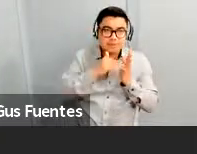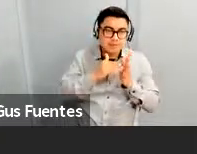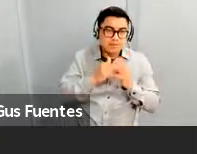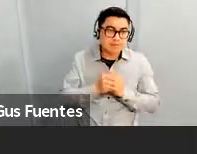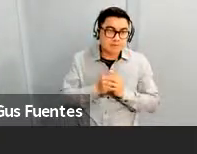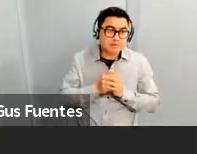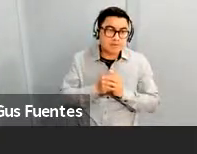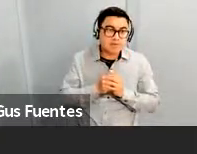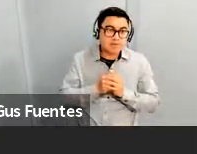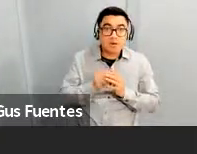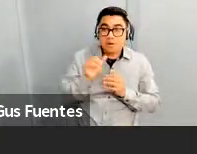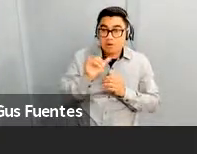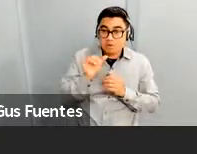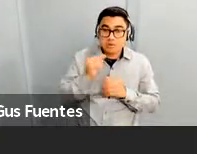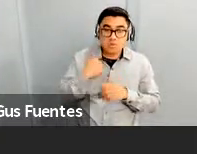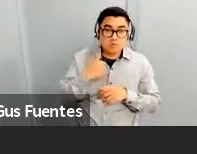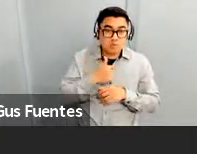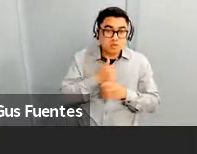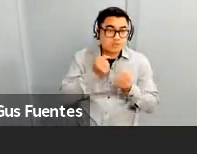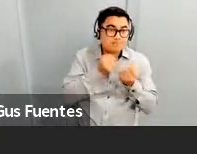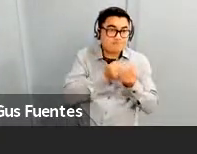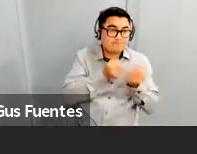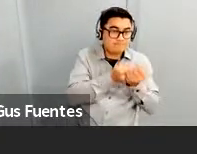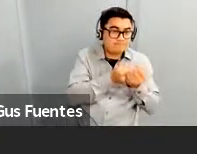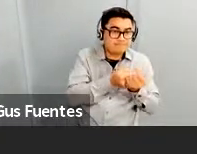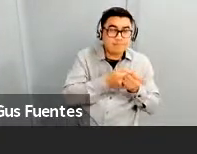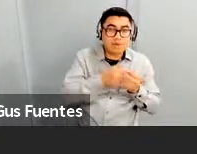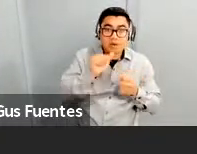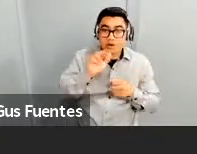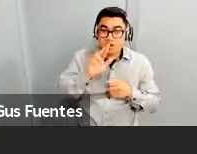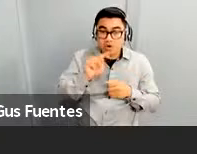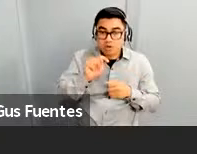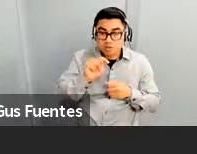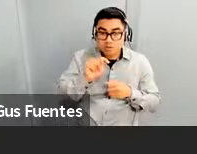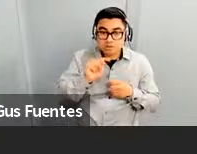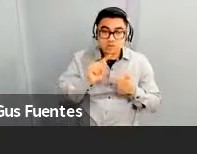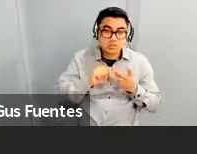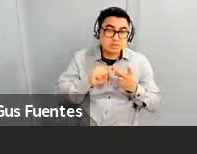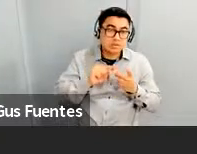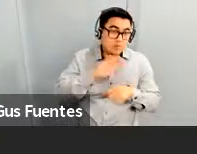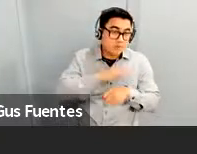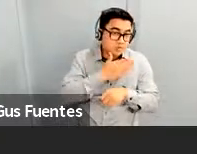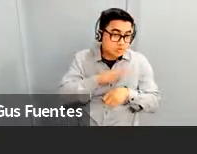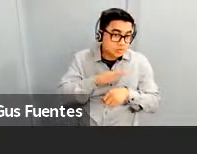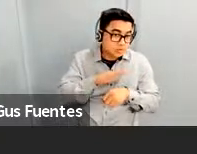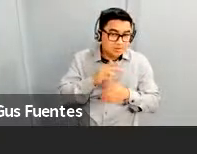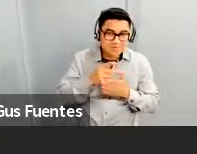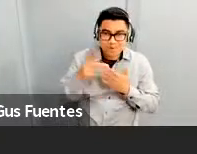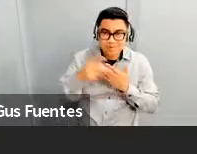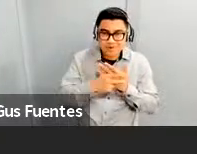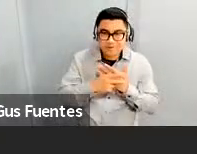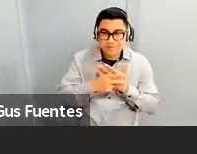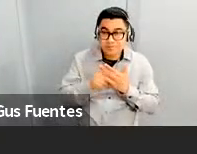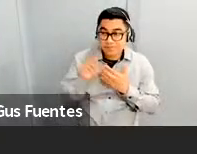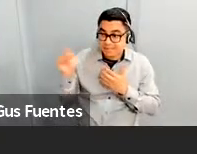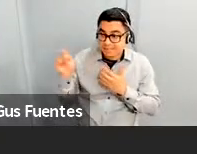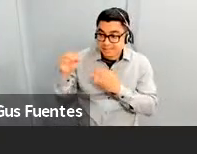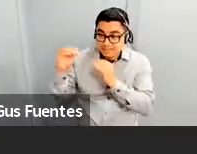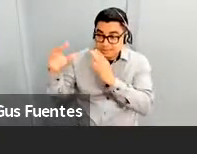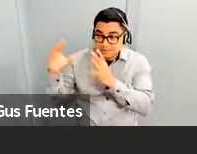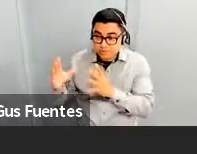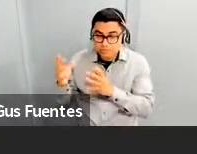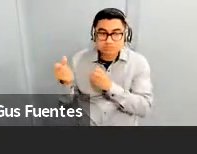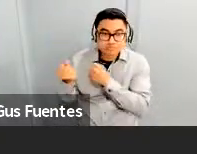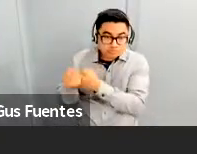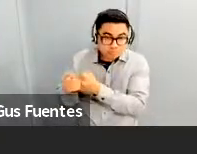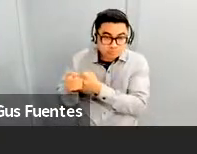we also fund our arts and music program through our plan. We fund music teachers, and we support